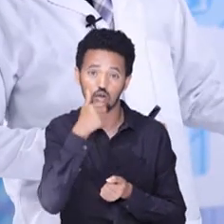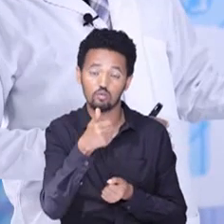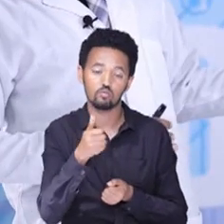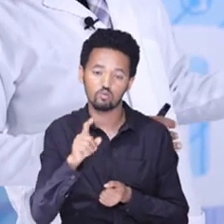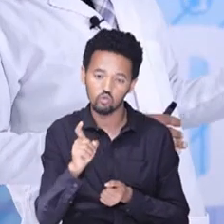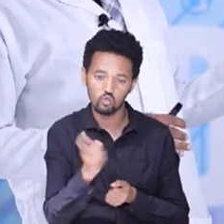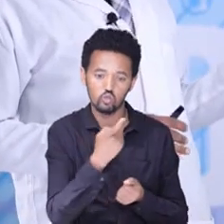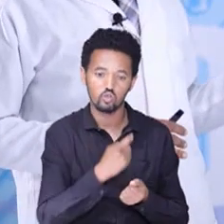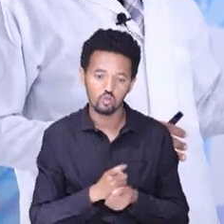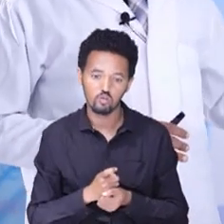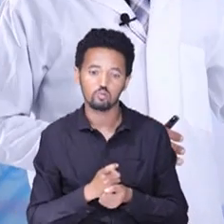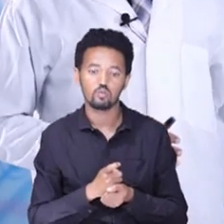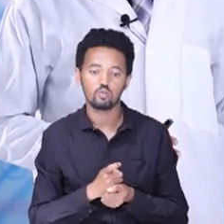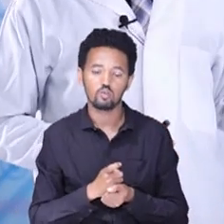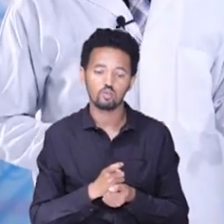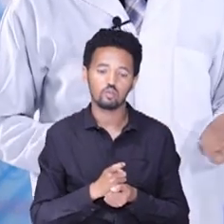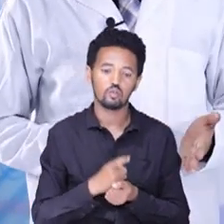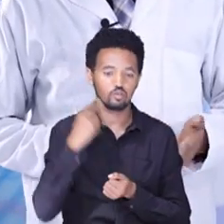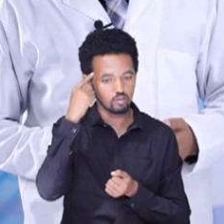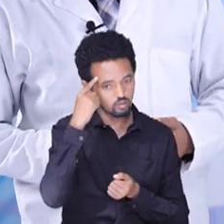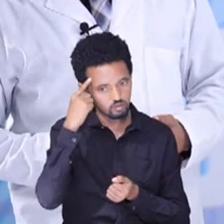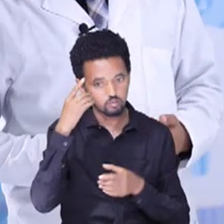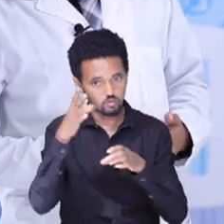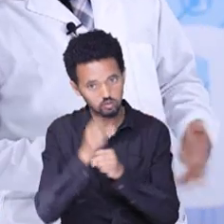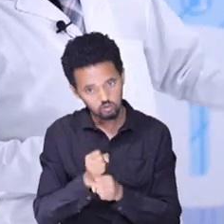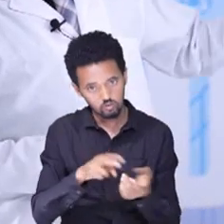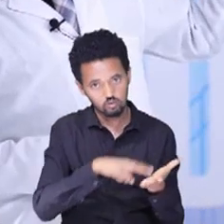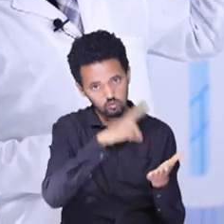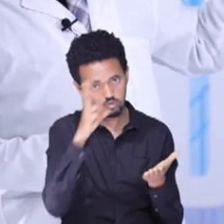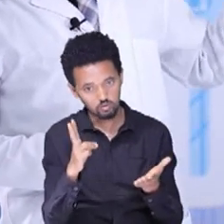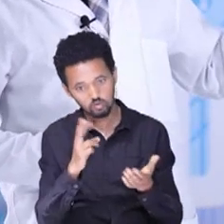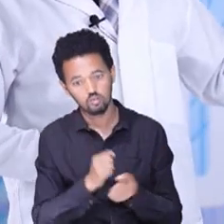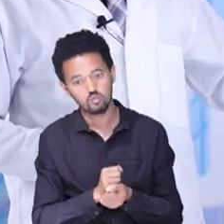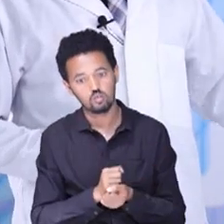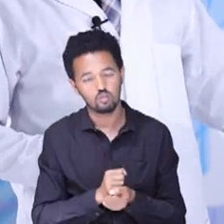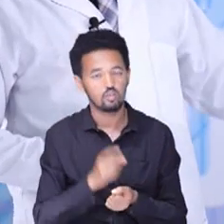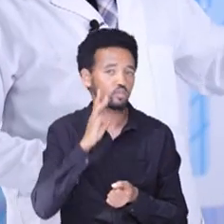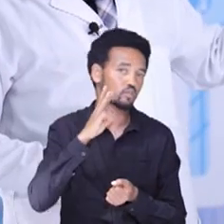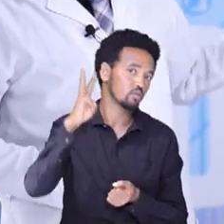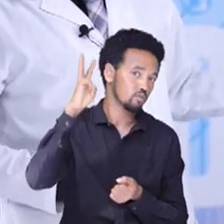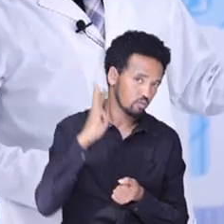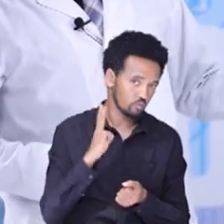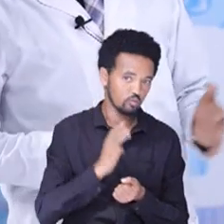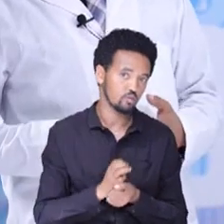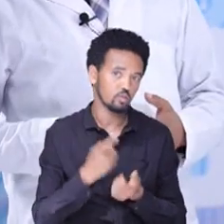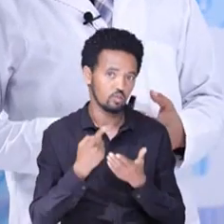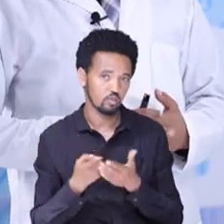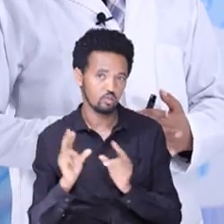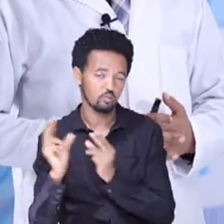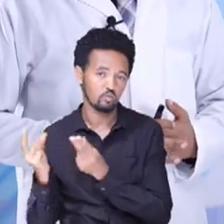campaign to discredit Emperor Haile Selassie. Then, he was arrested and